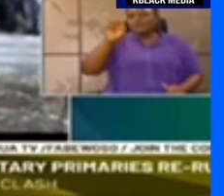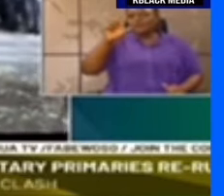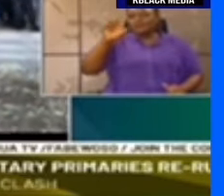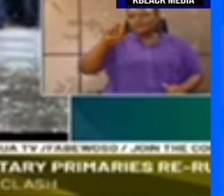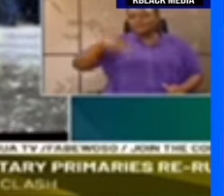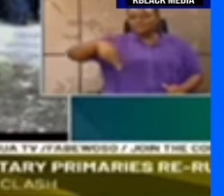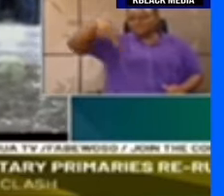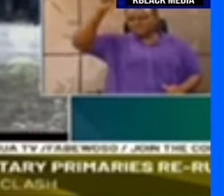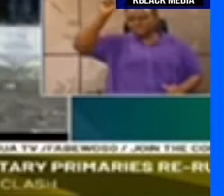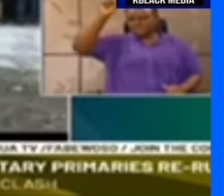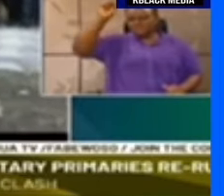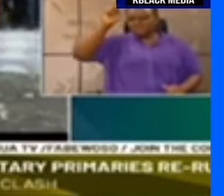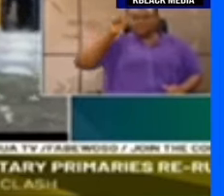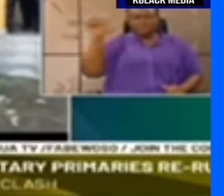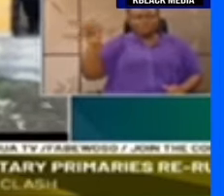Bibi anyame yao.